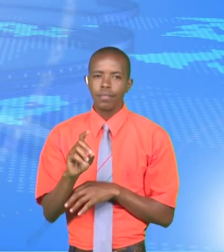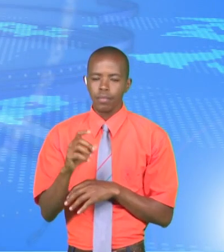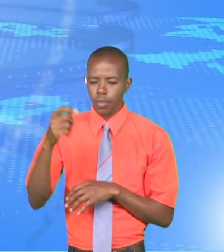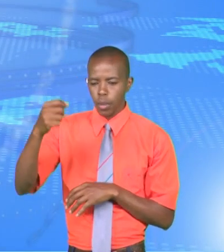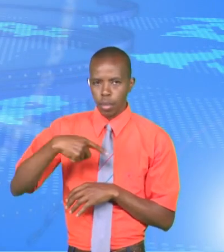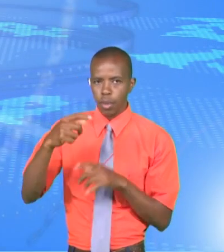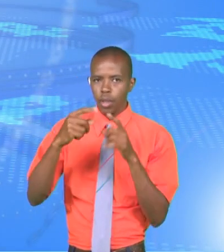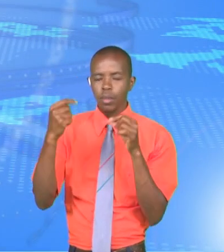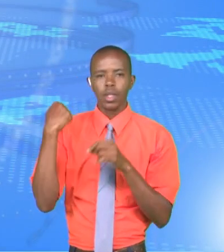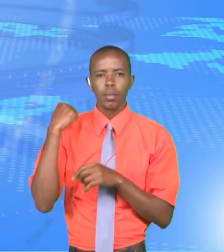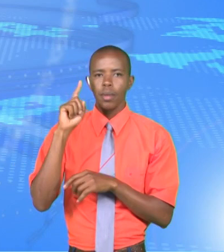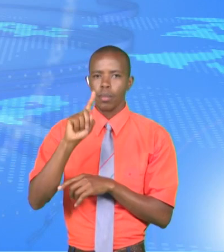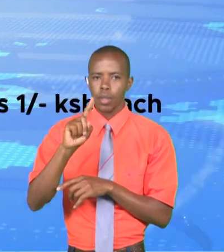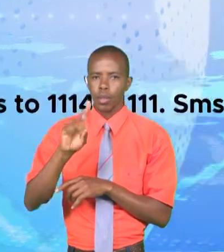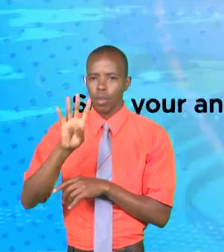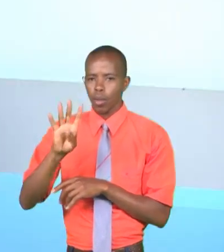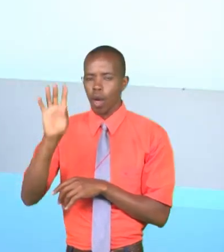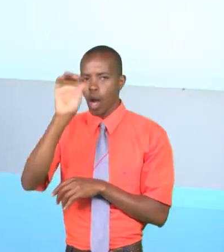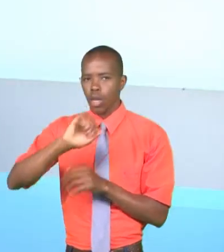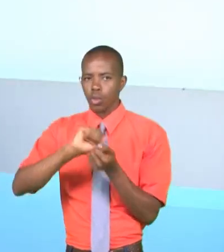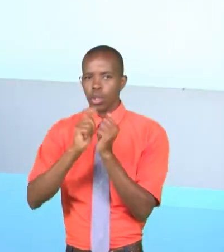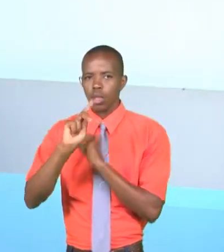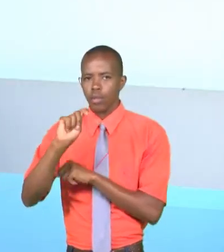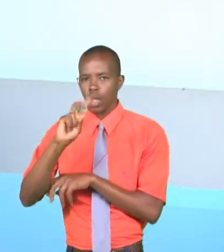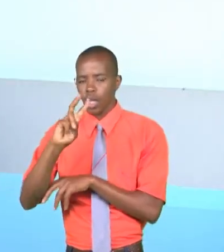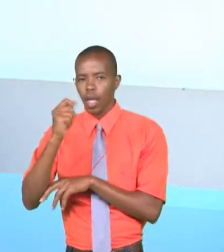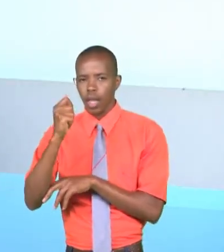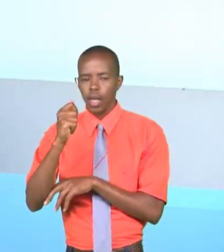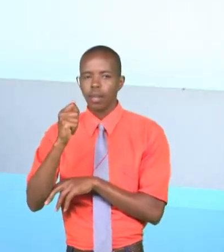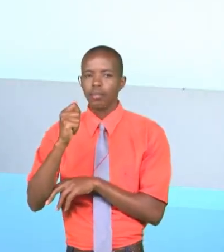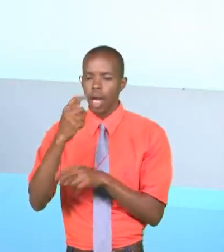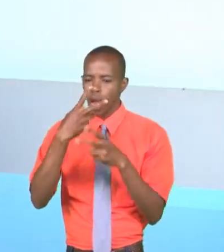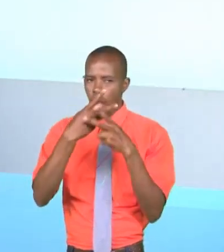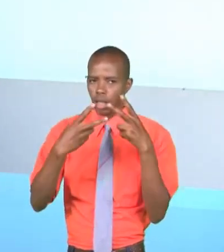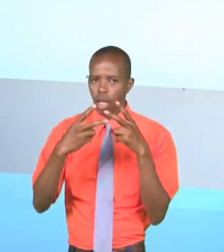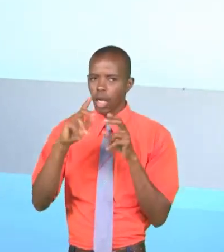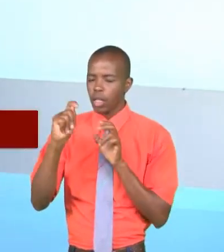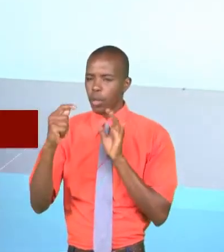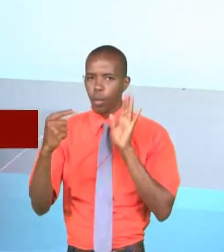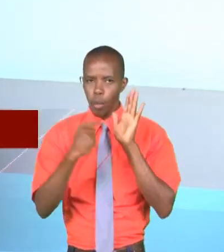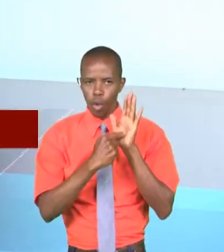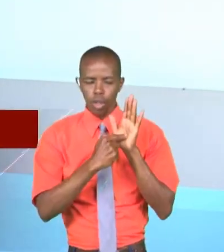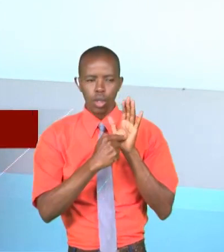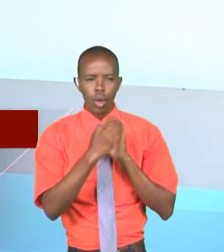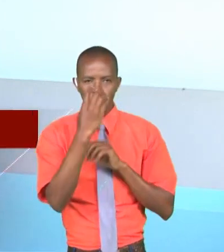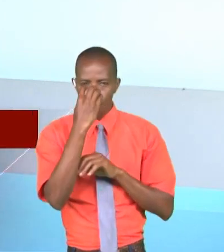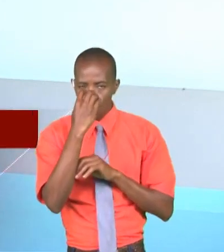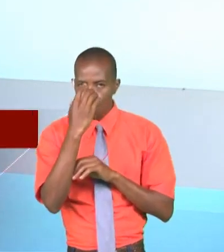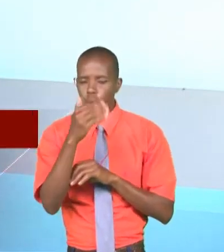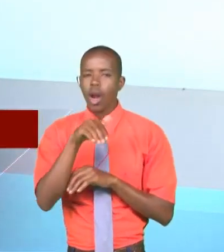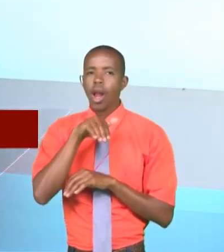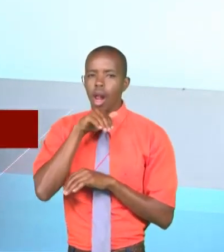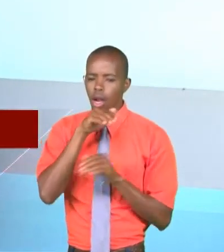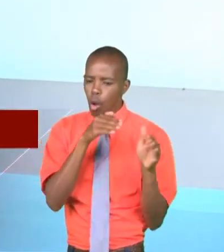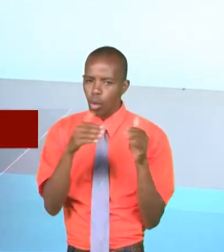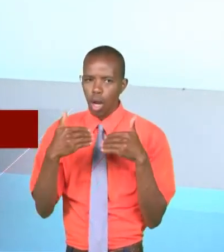2022? SMS is on 111, 444, 111 at Switch TV Kenya and at Lincoln Obogwa. Remember to use the hashtag Tipping Point. Does Ruto or Raila Odinga stand a